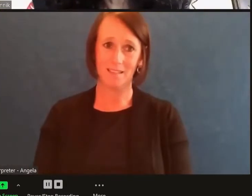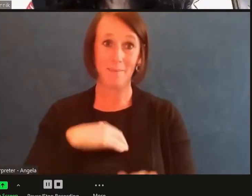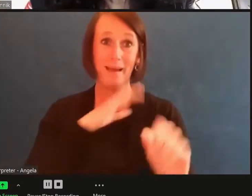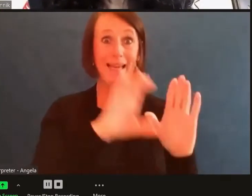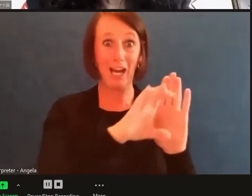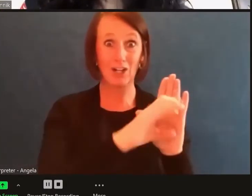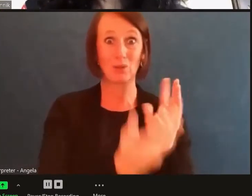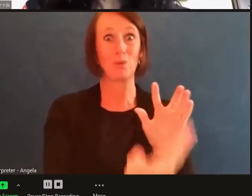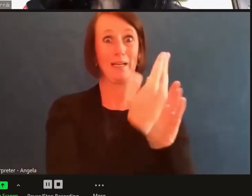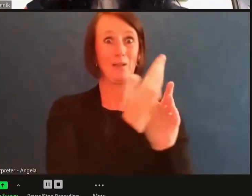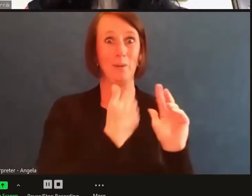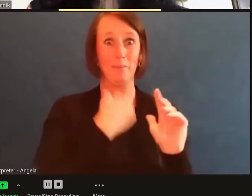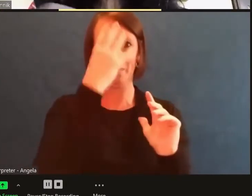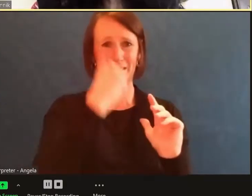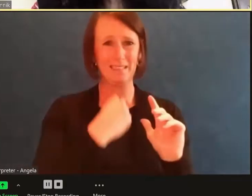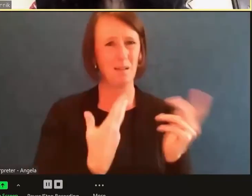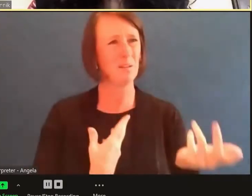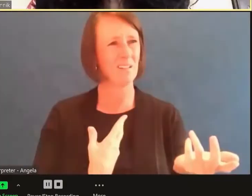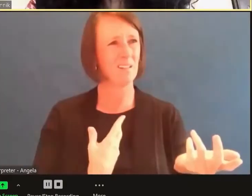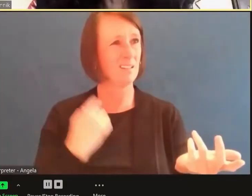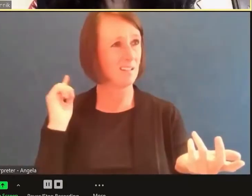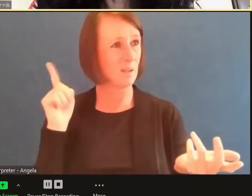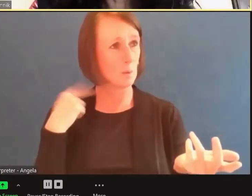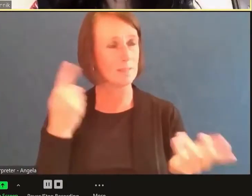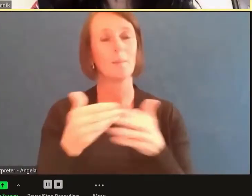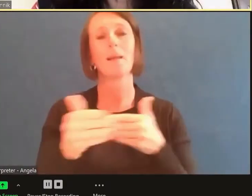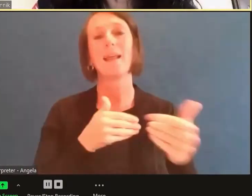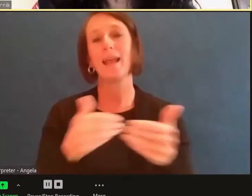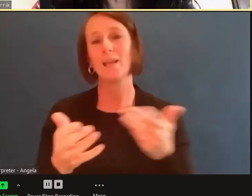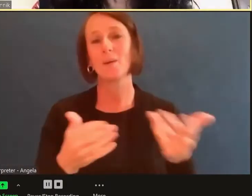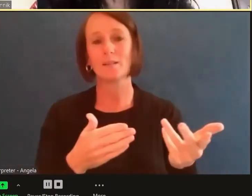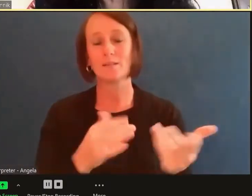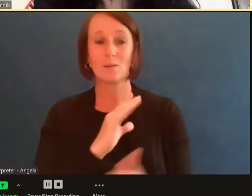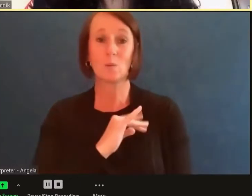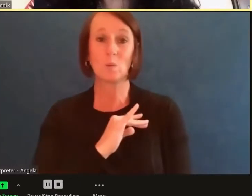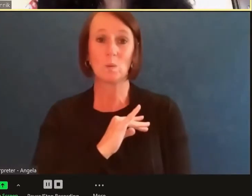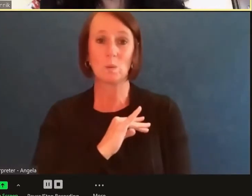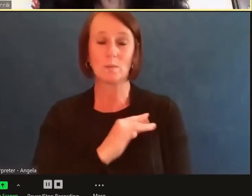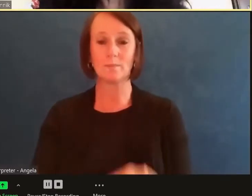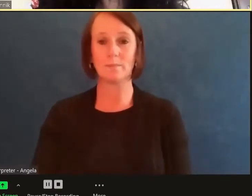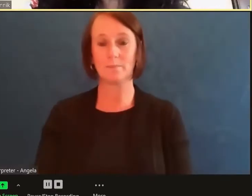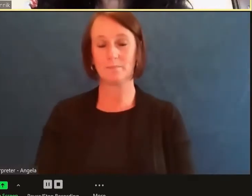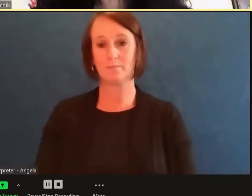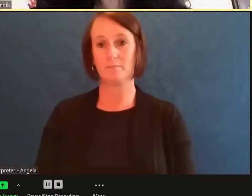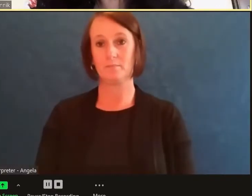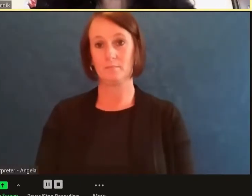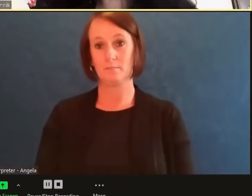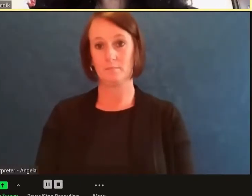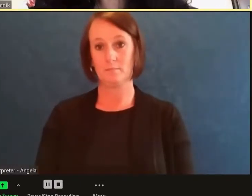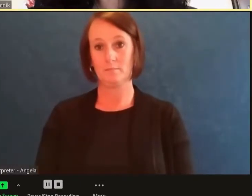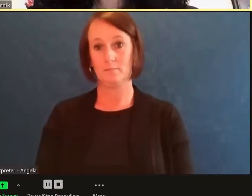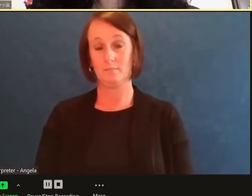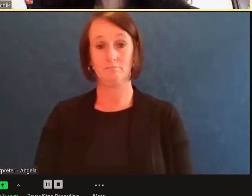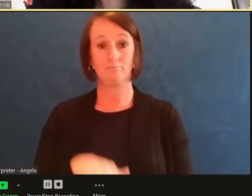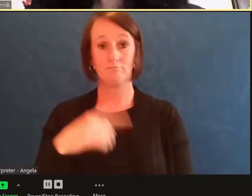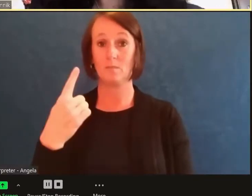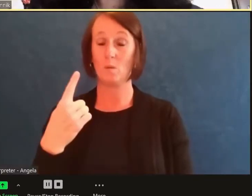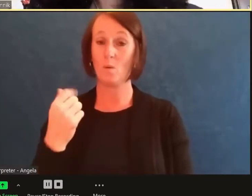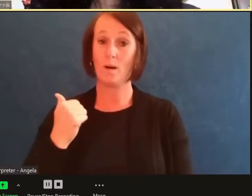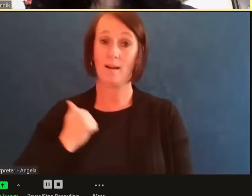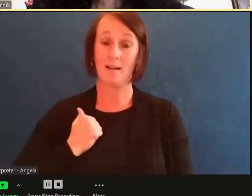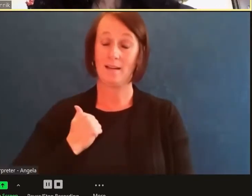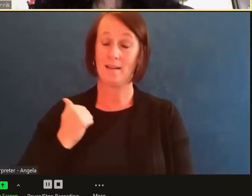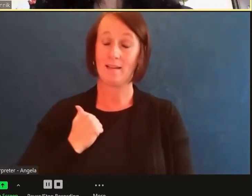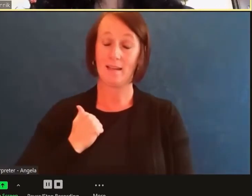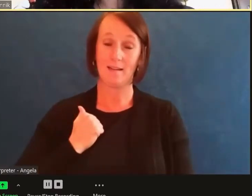sleep. But what great insight, Eric, that you have given us I mean, you are one of Canada's most prolific